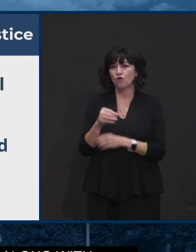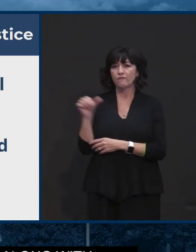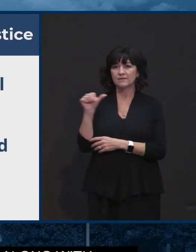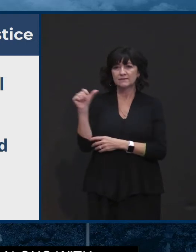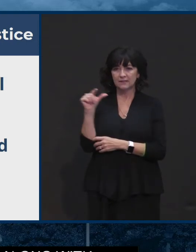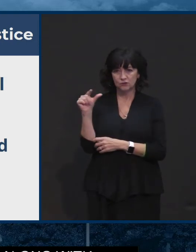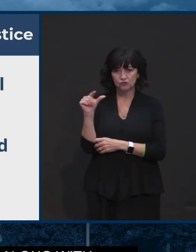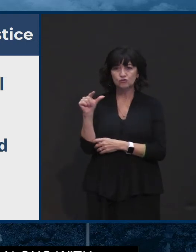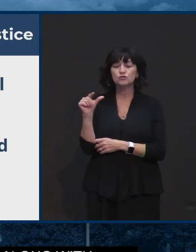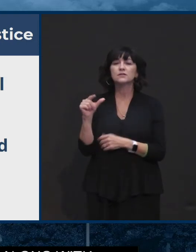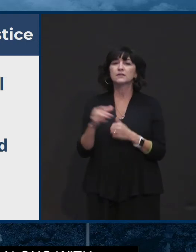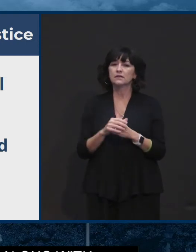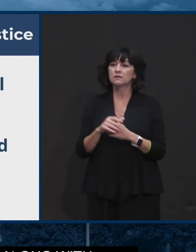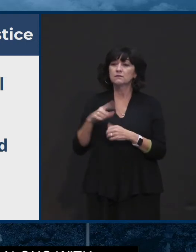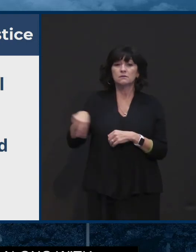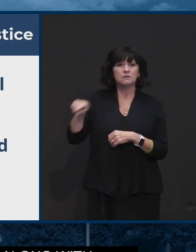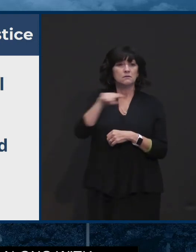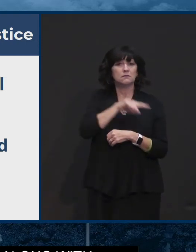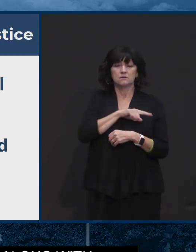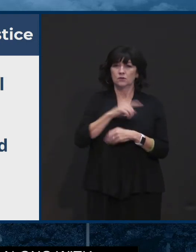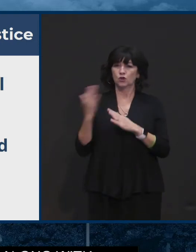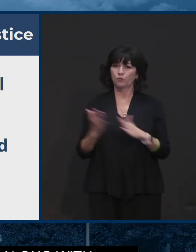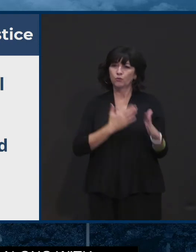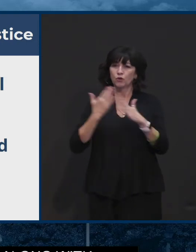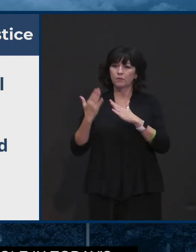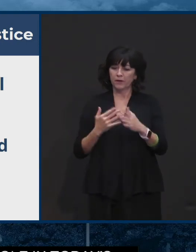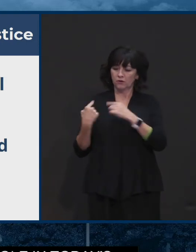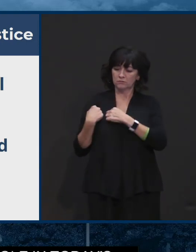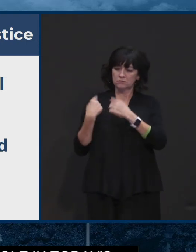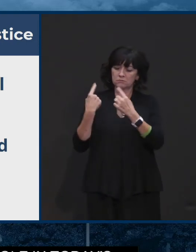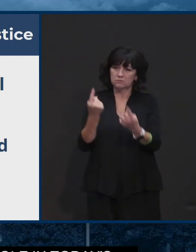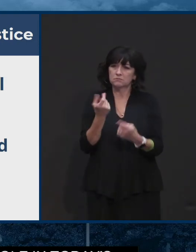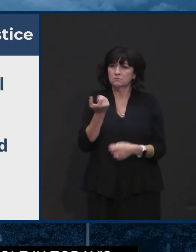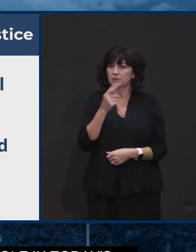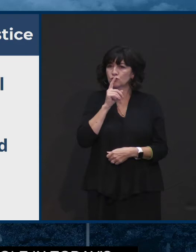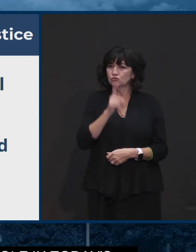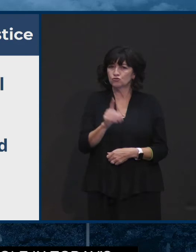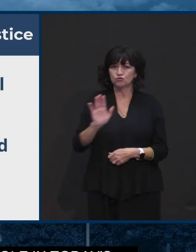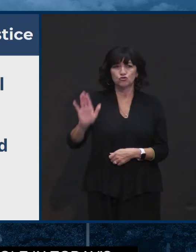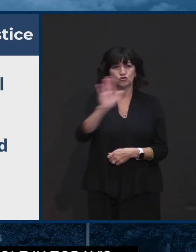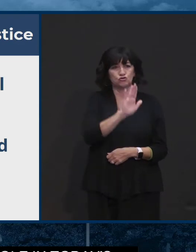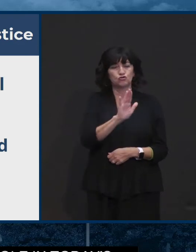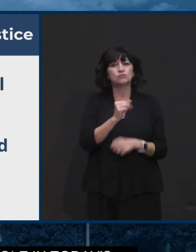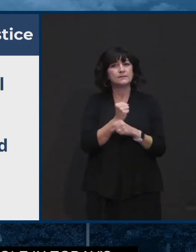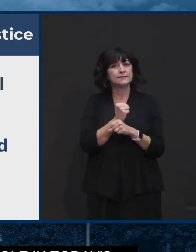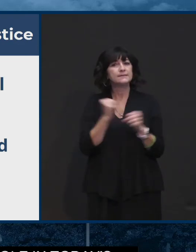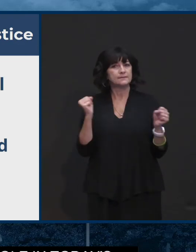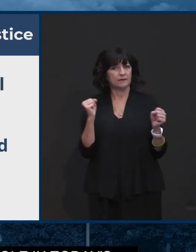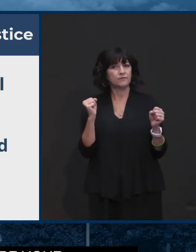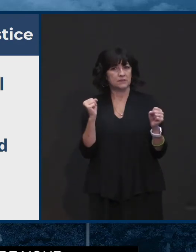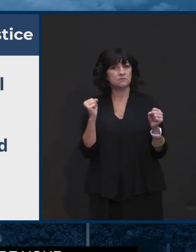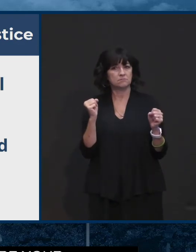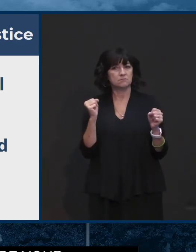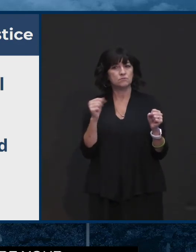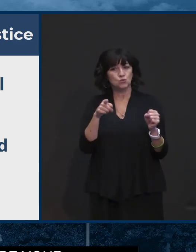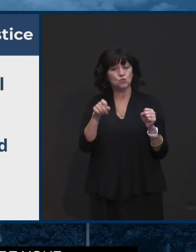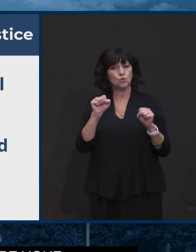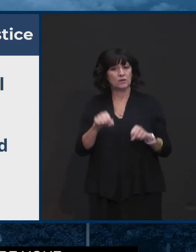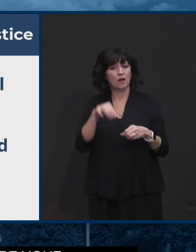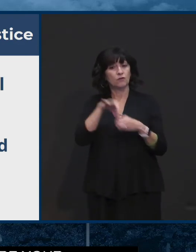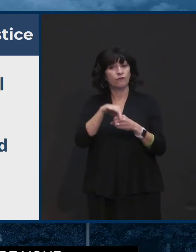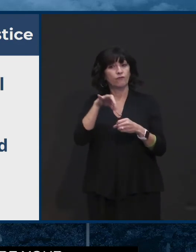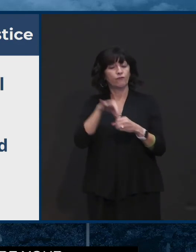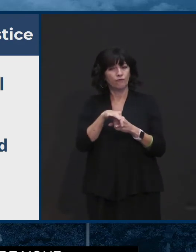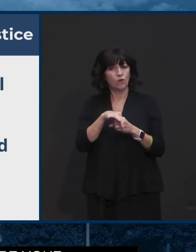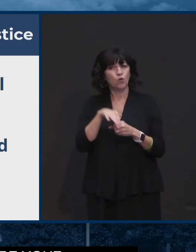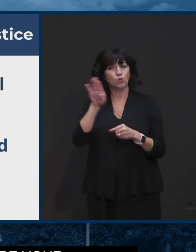been preparing for months to ensure your safety and to ensure the safety of your vote.